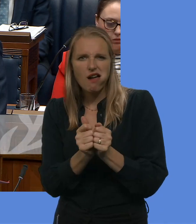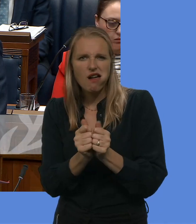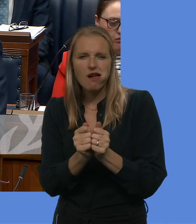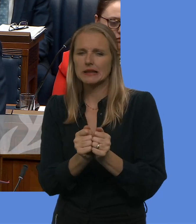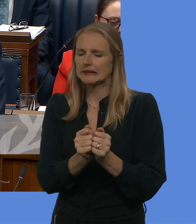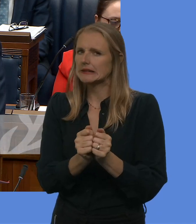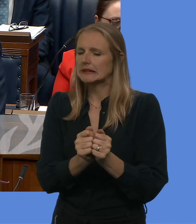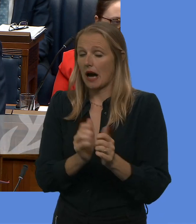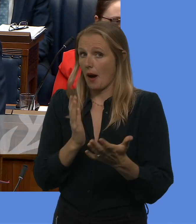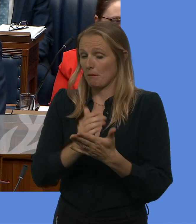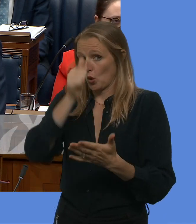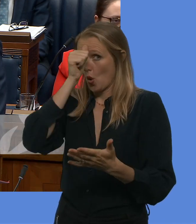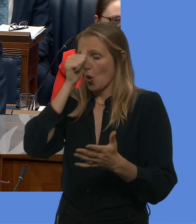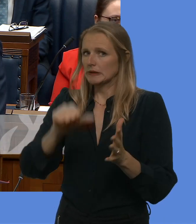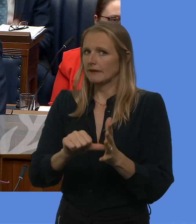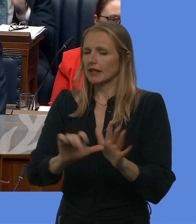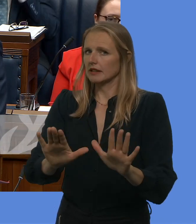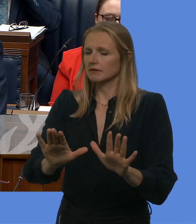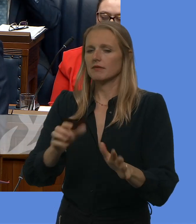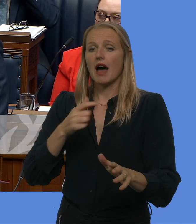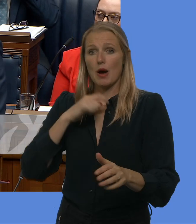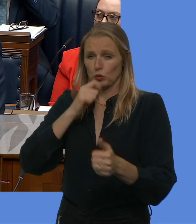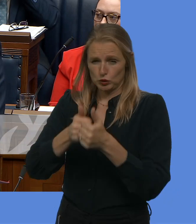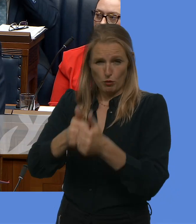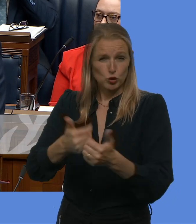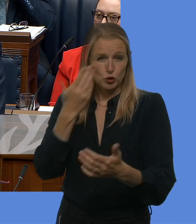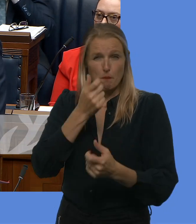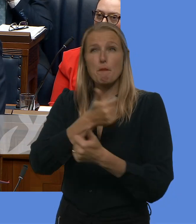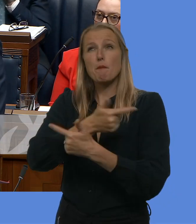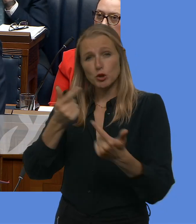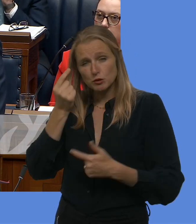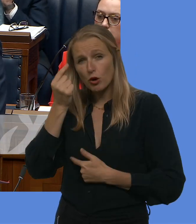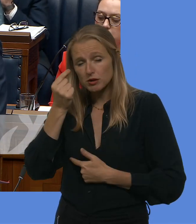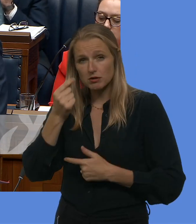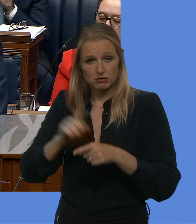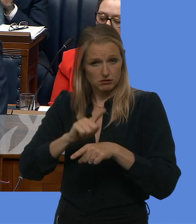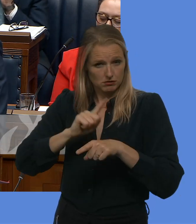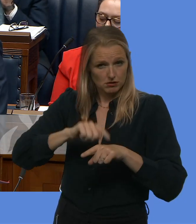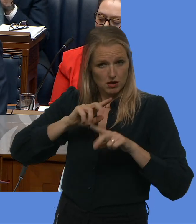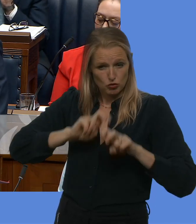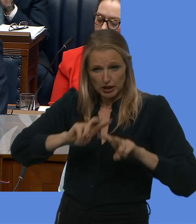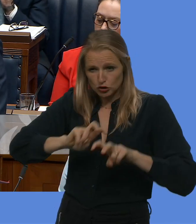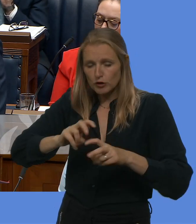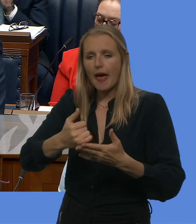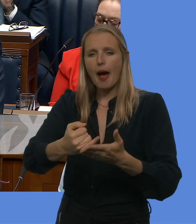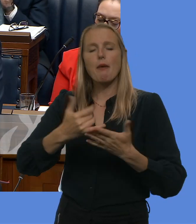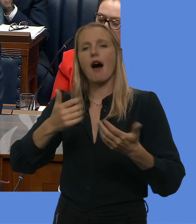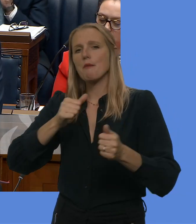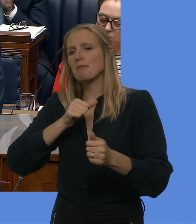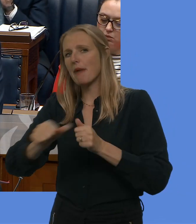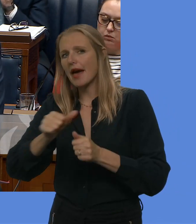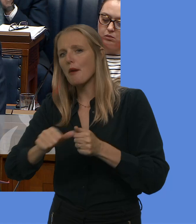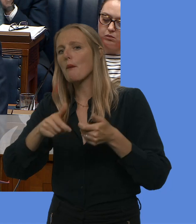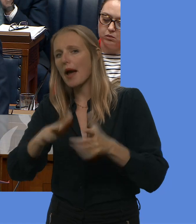so what I can do to support schools, I will do, and where we can have research to provide better informed practices, then we will do that